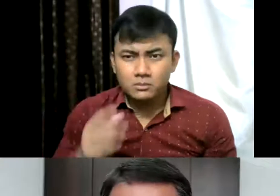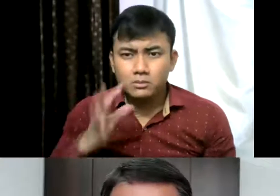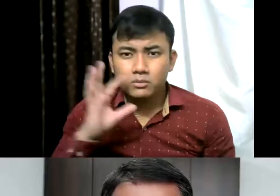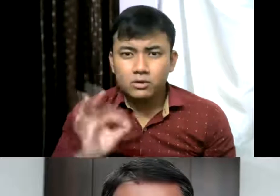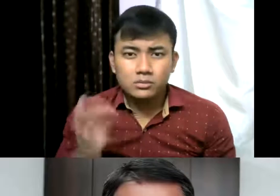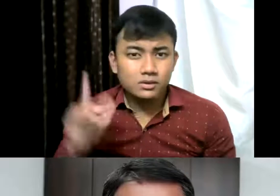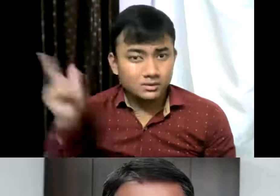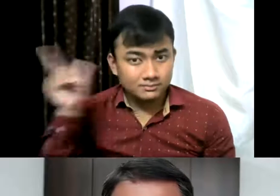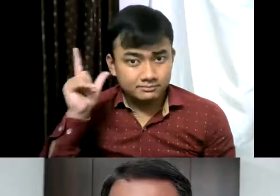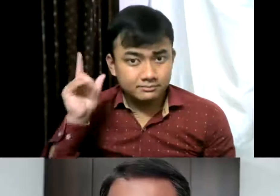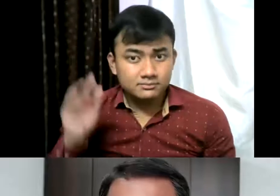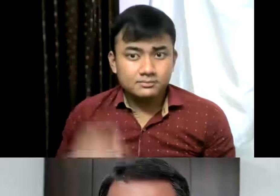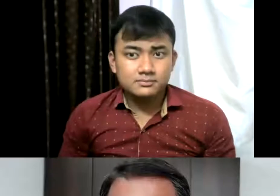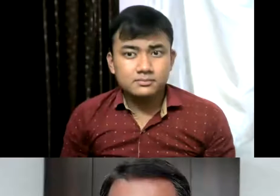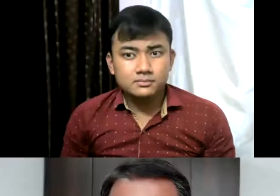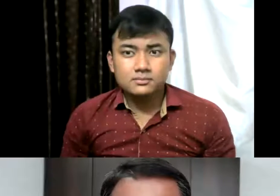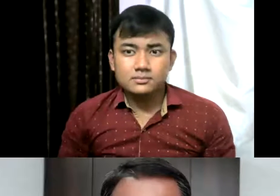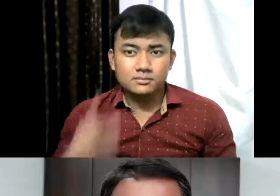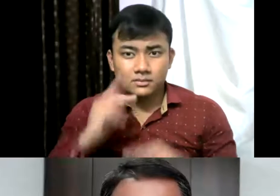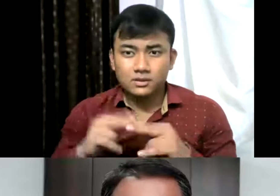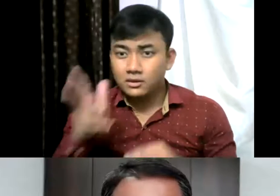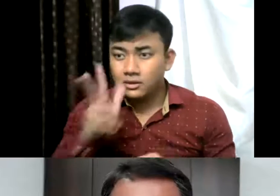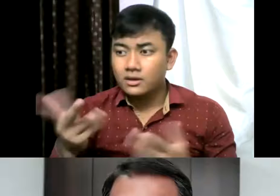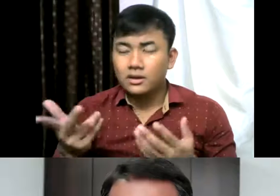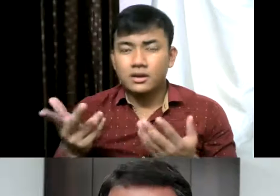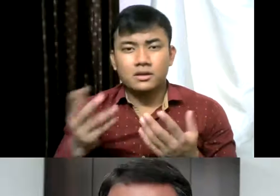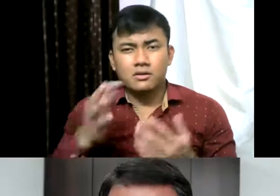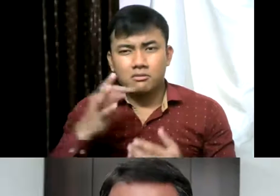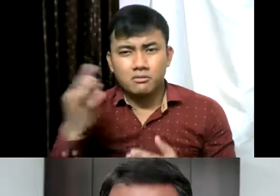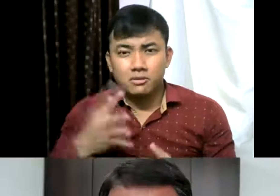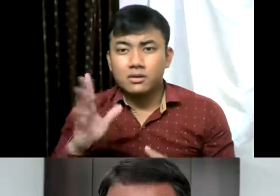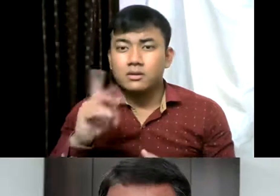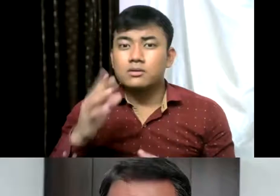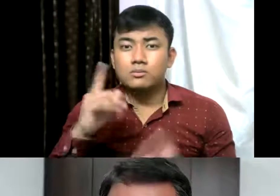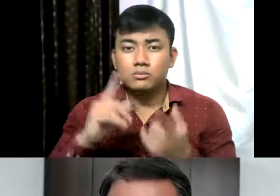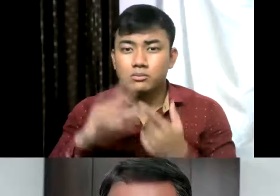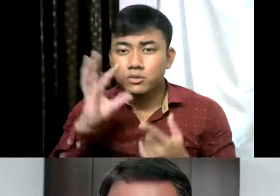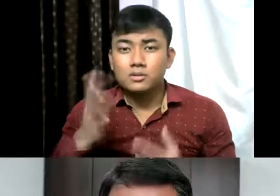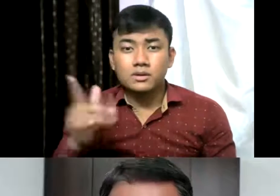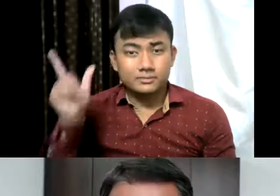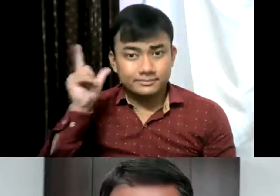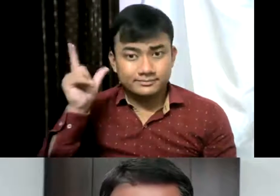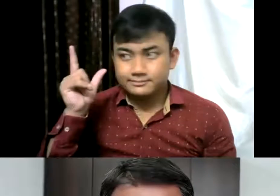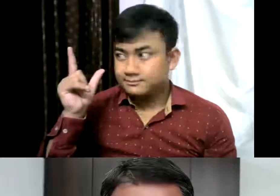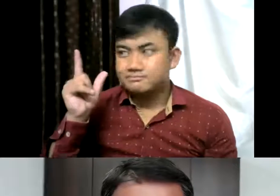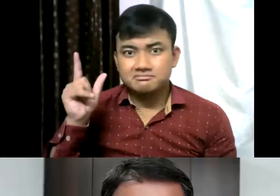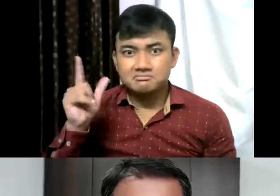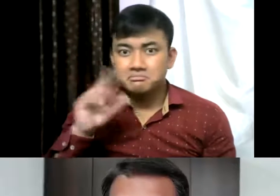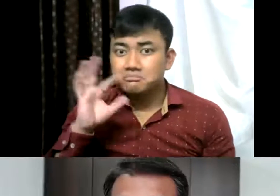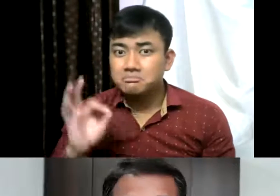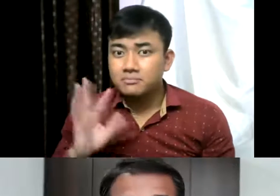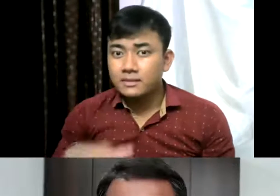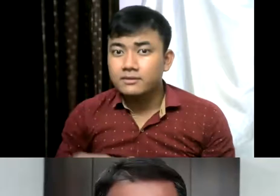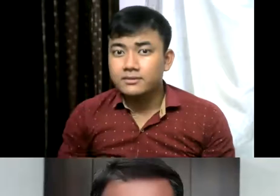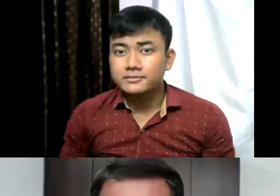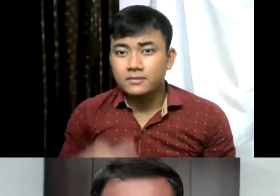step. Is there anything more sexy than just to be heard? Right? That is such a challenge as well in today's day and age